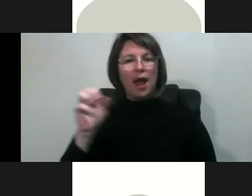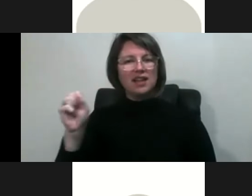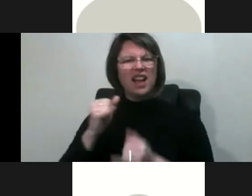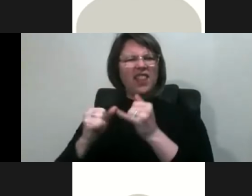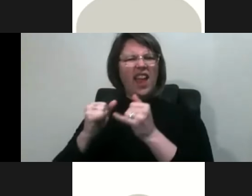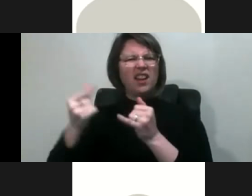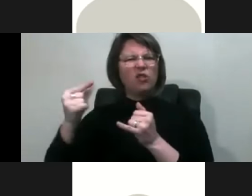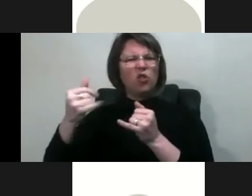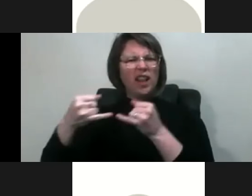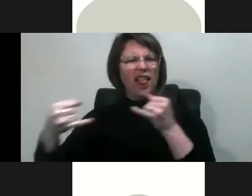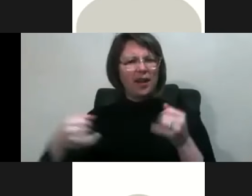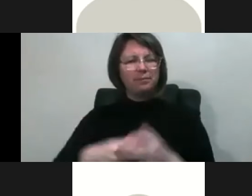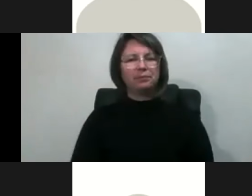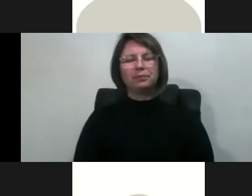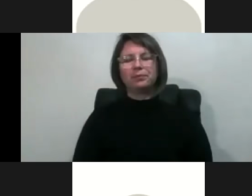Line.